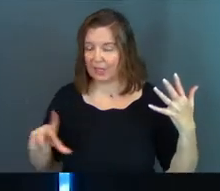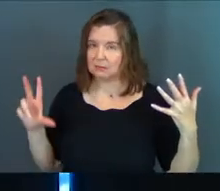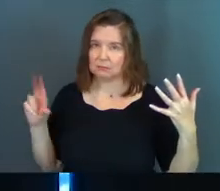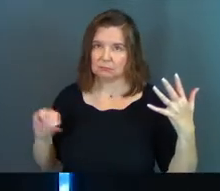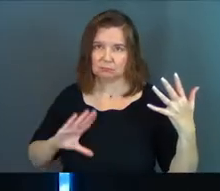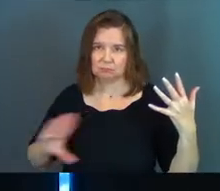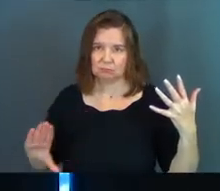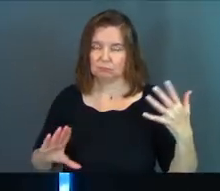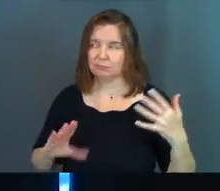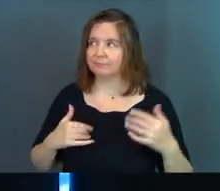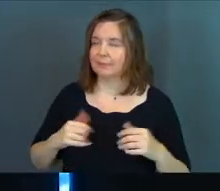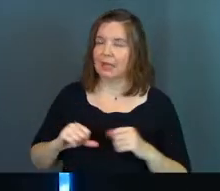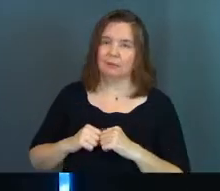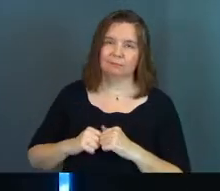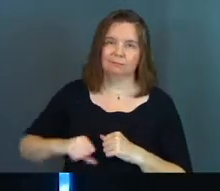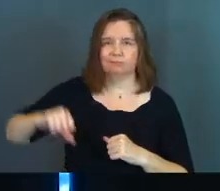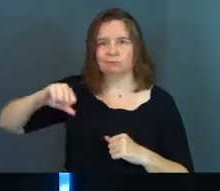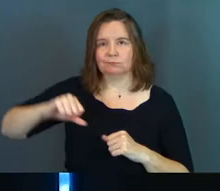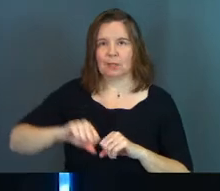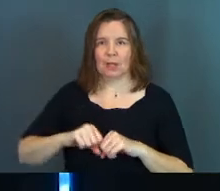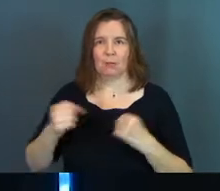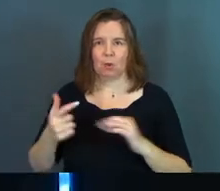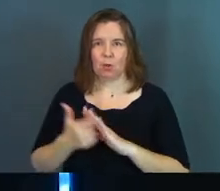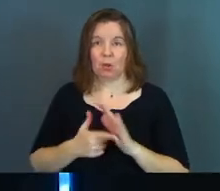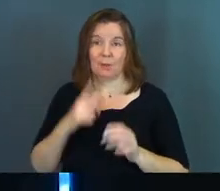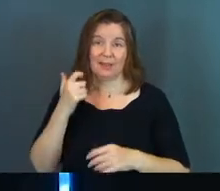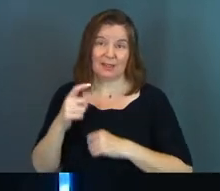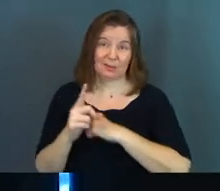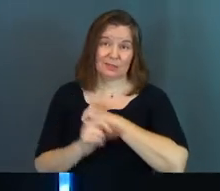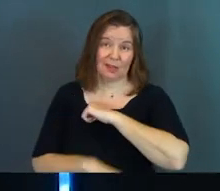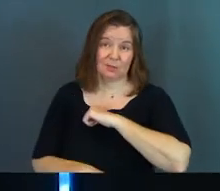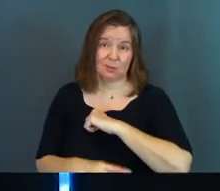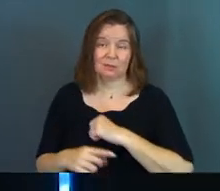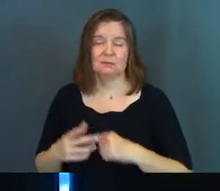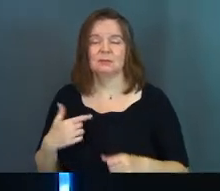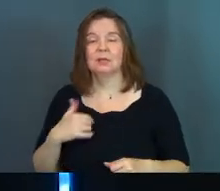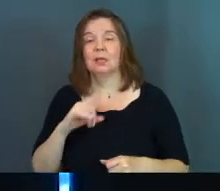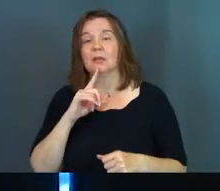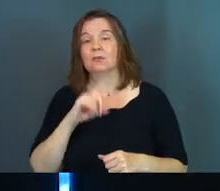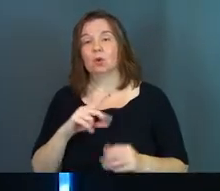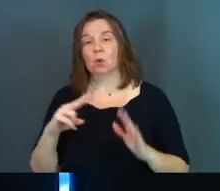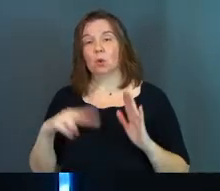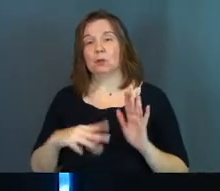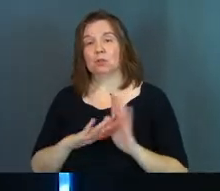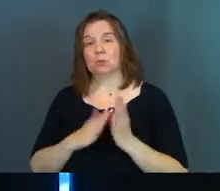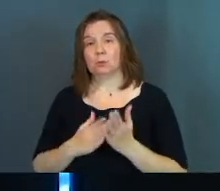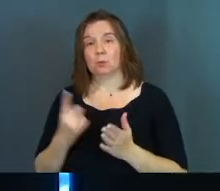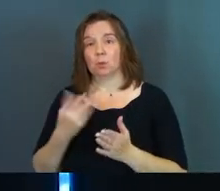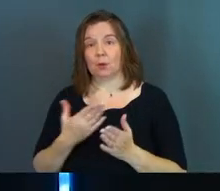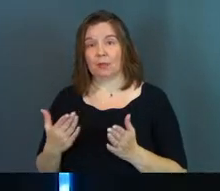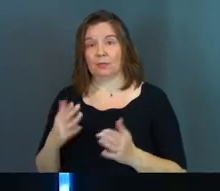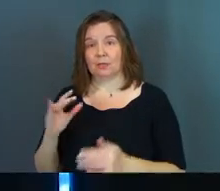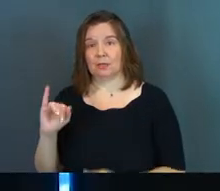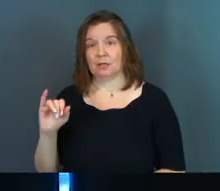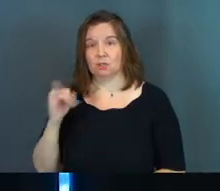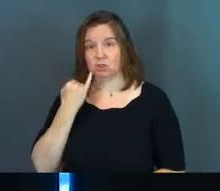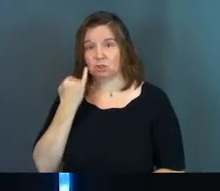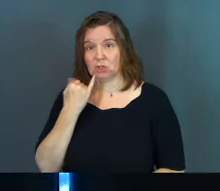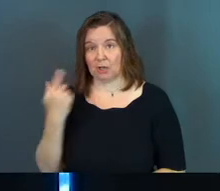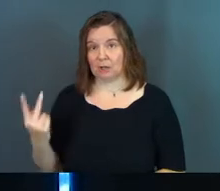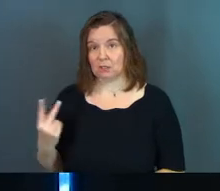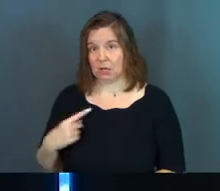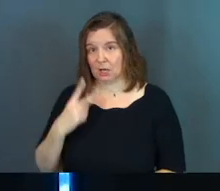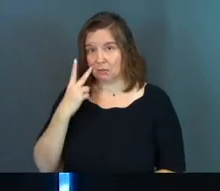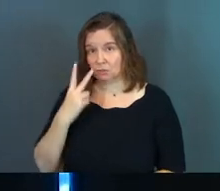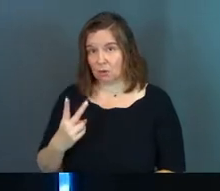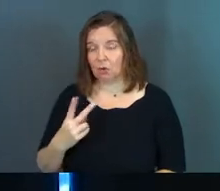this. Human beings broke the law, and because of that, there was a consequence to follow for that law. And if you actually read in scriptures, it's one thing that Josh and I saw as we were reading